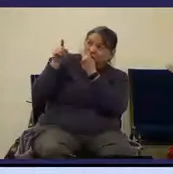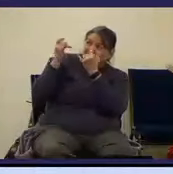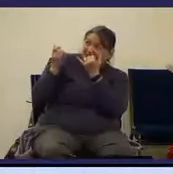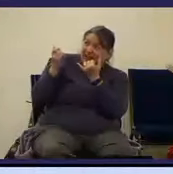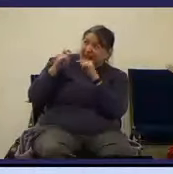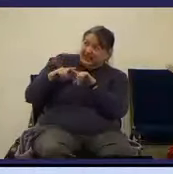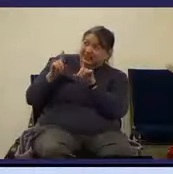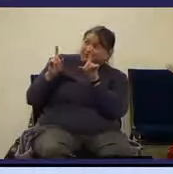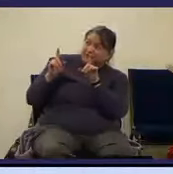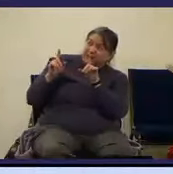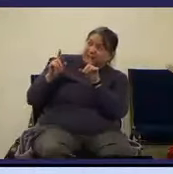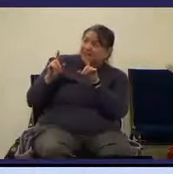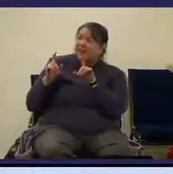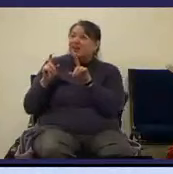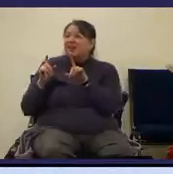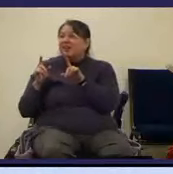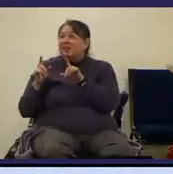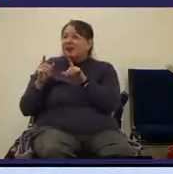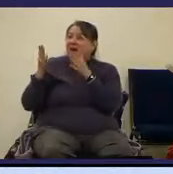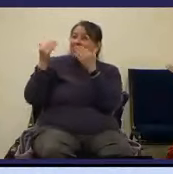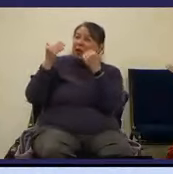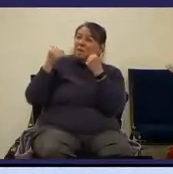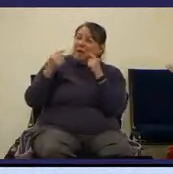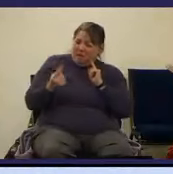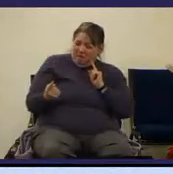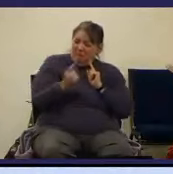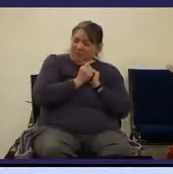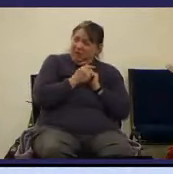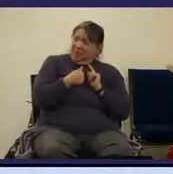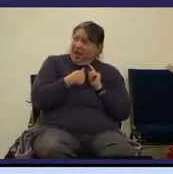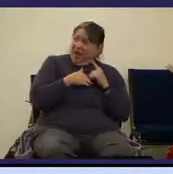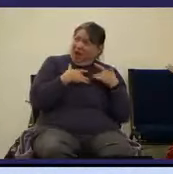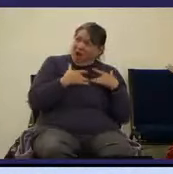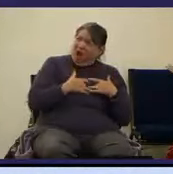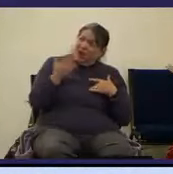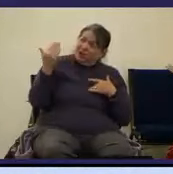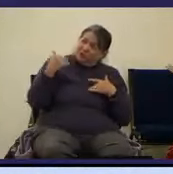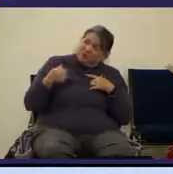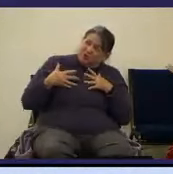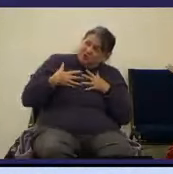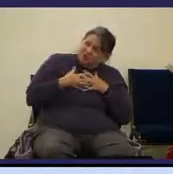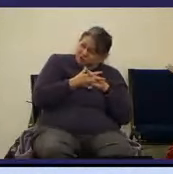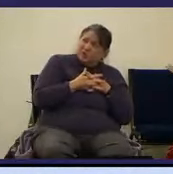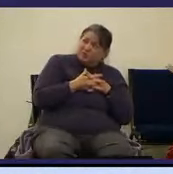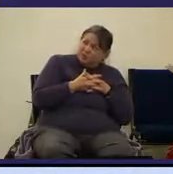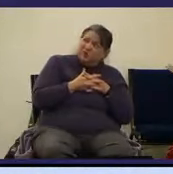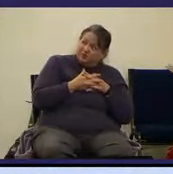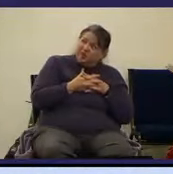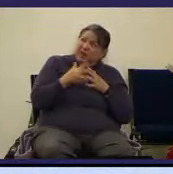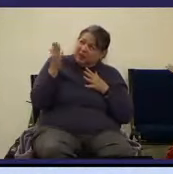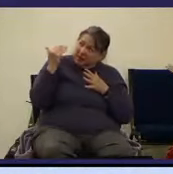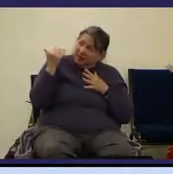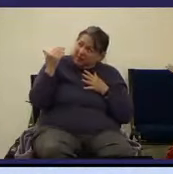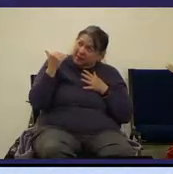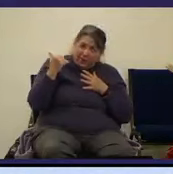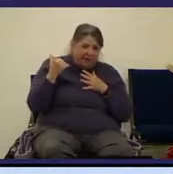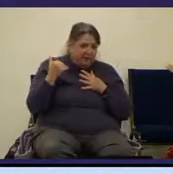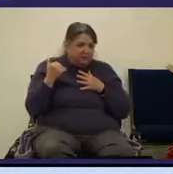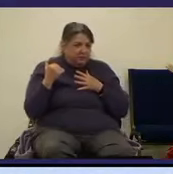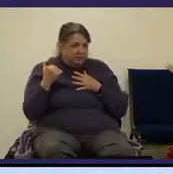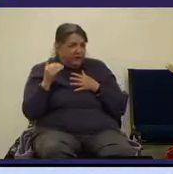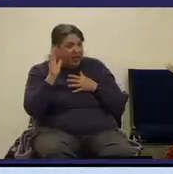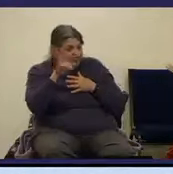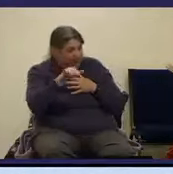Lord, talk to my heart. So help me to hear what you're saying. Help me to grab it. And it's okay to pray that prayer,